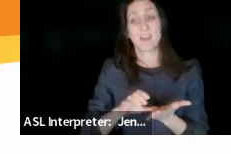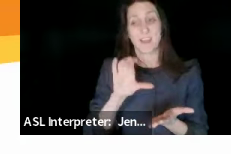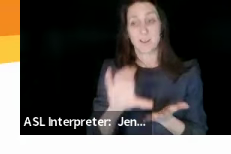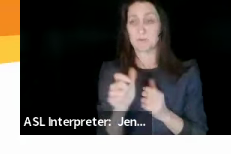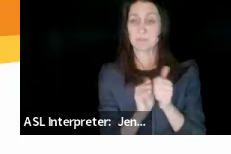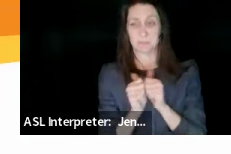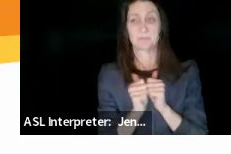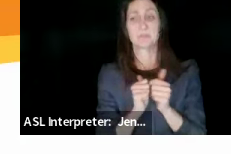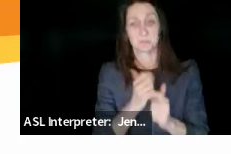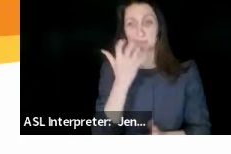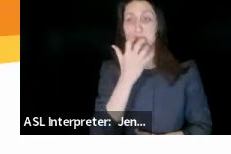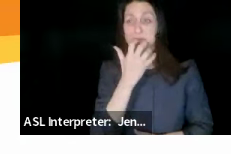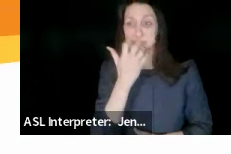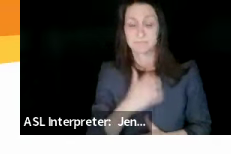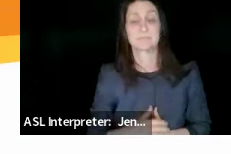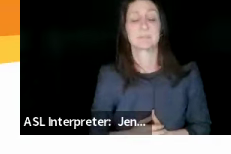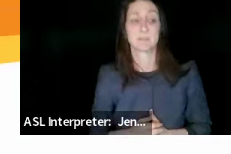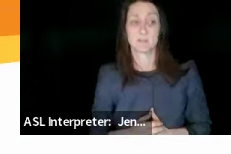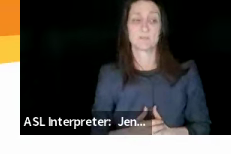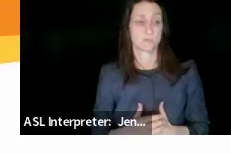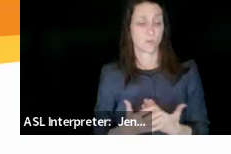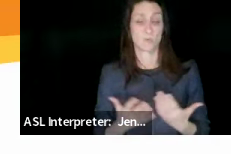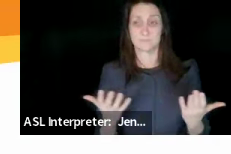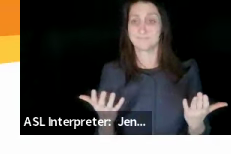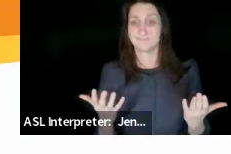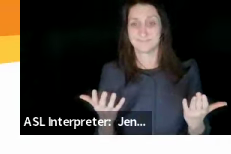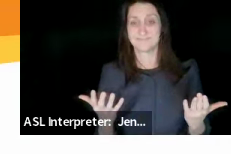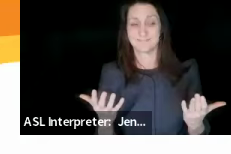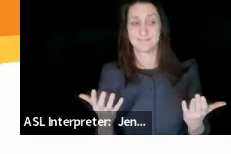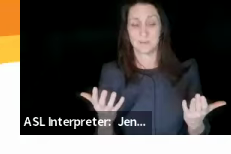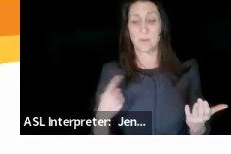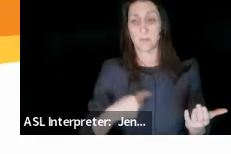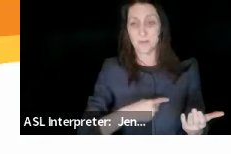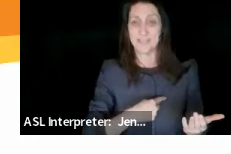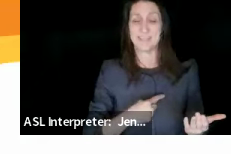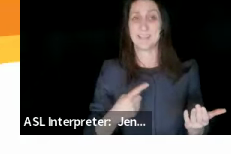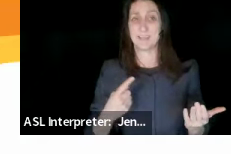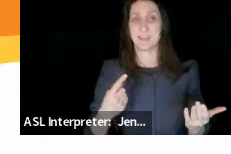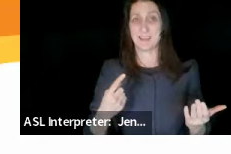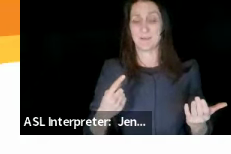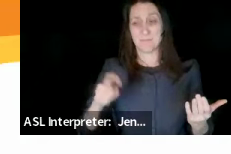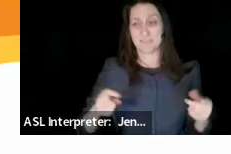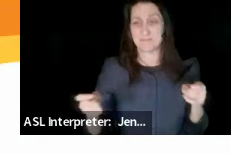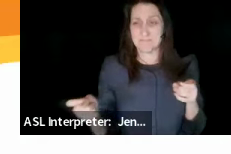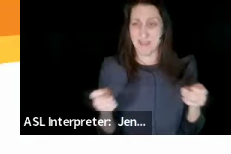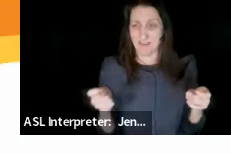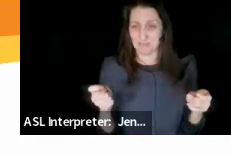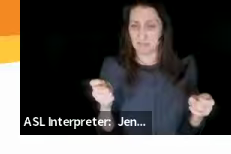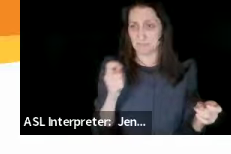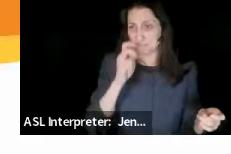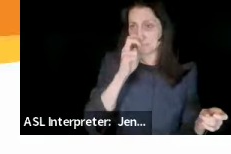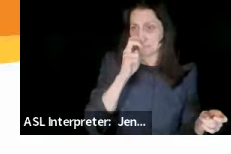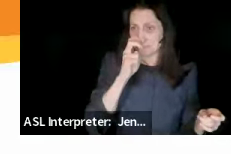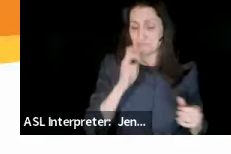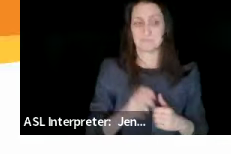grants make it, very, very difficult for us to manage these things. And that means there's a lot of